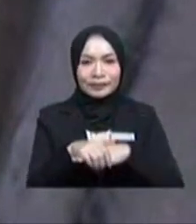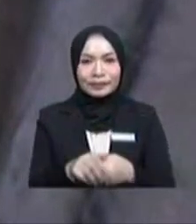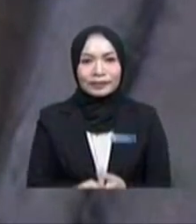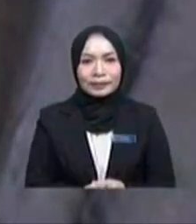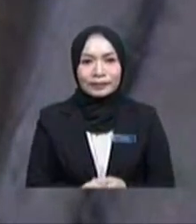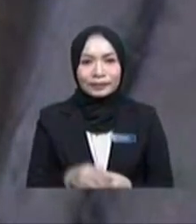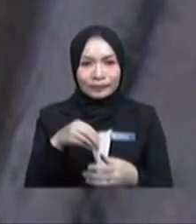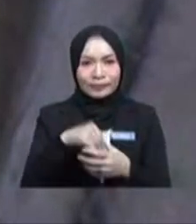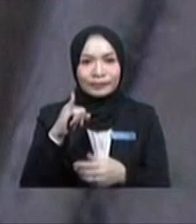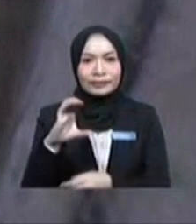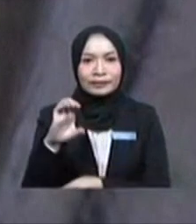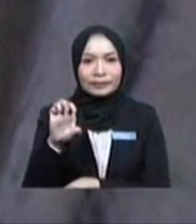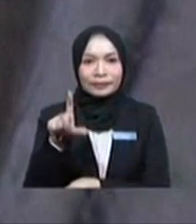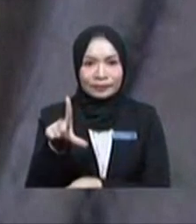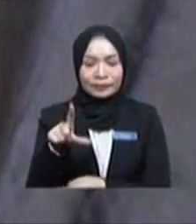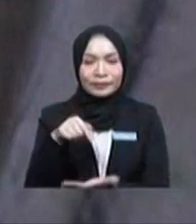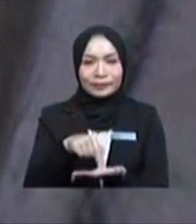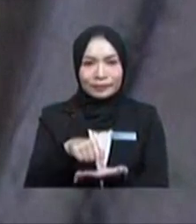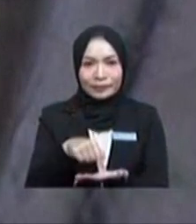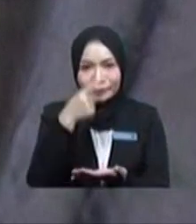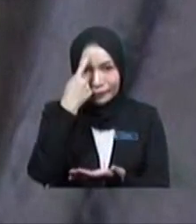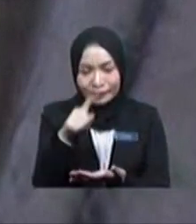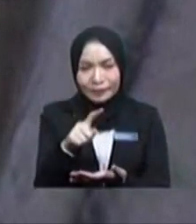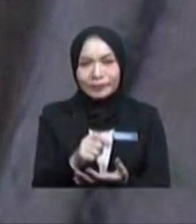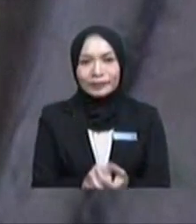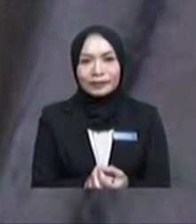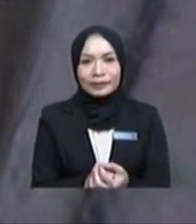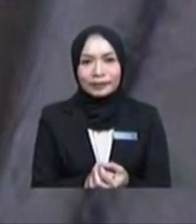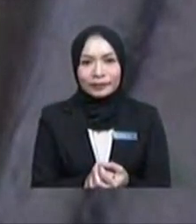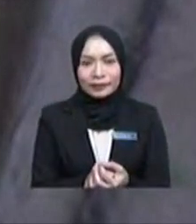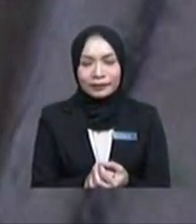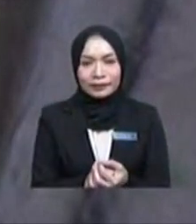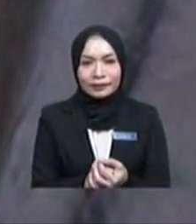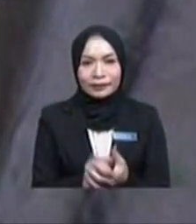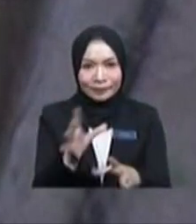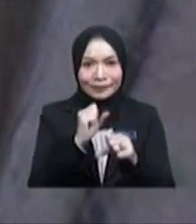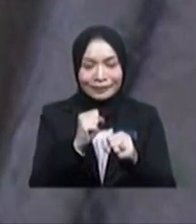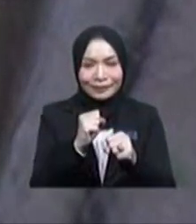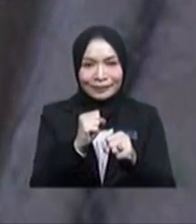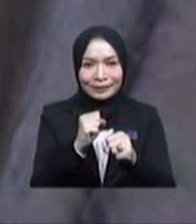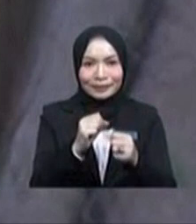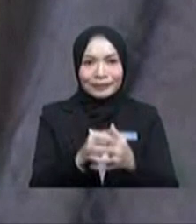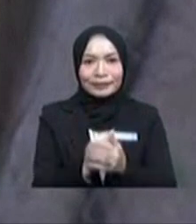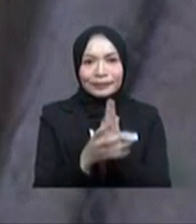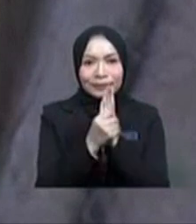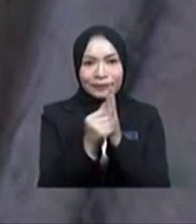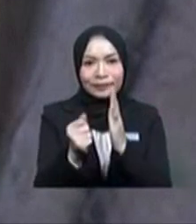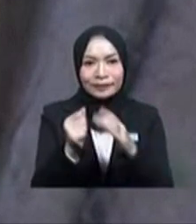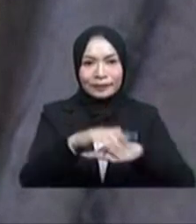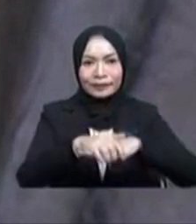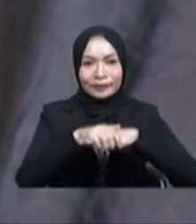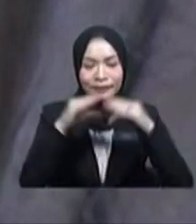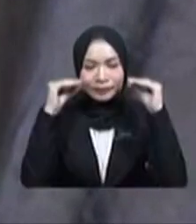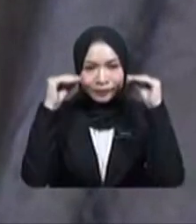conference, it is hoped that we can create professional English language teaching, learning partnerships between